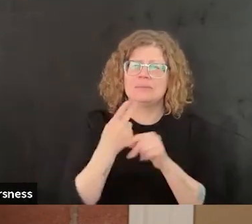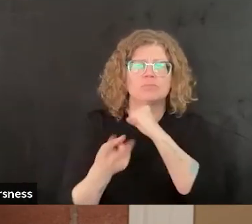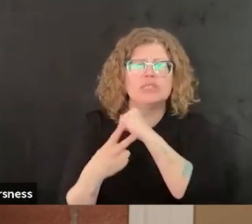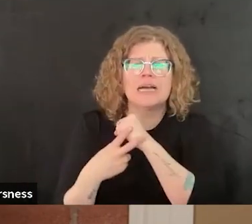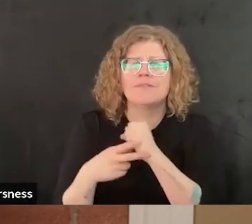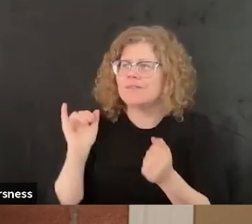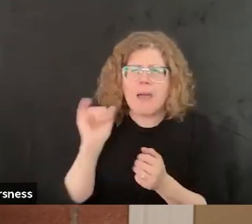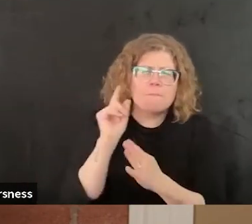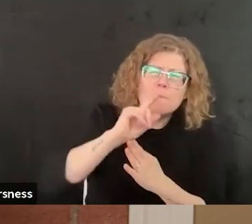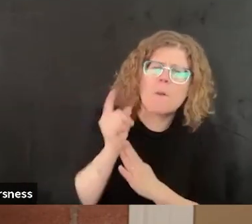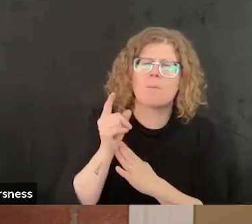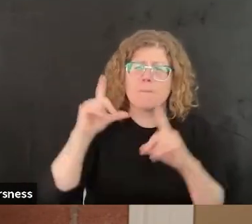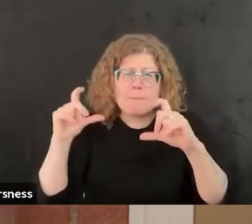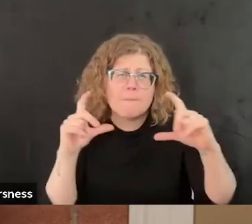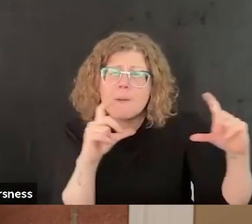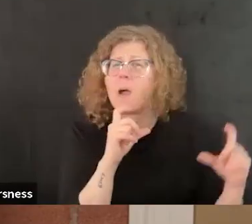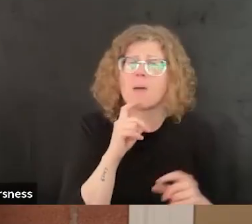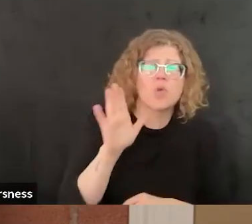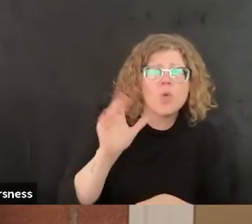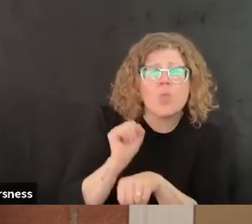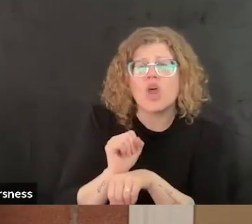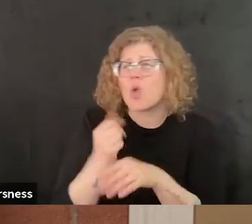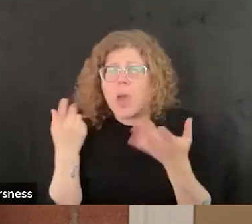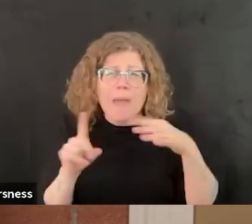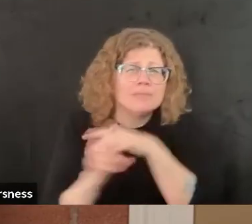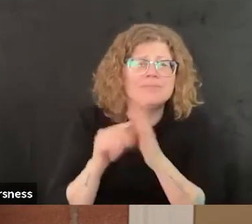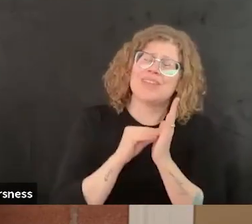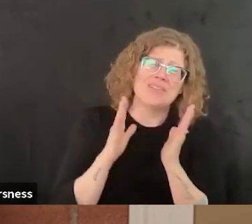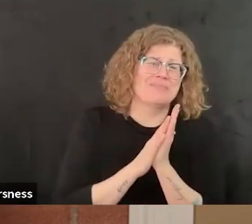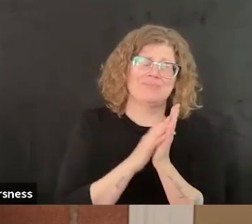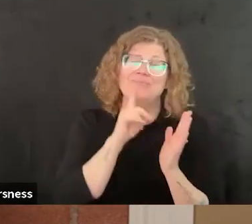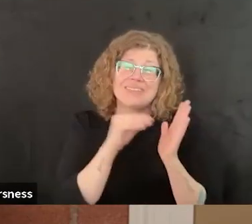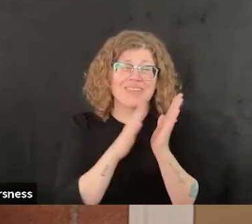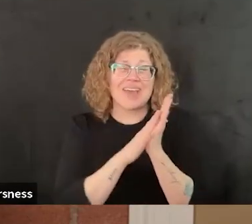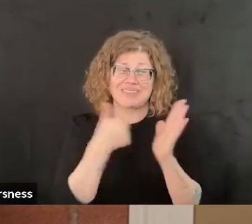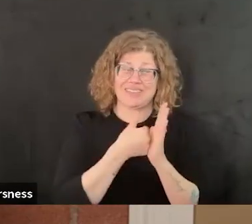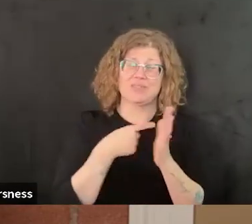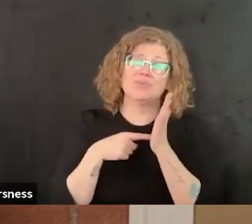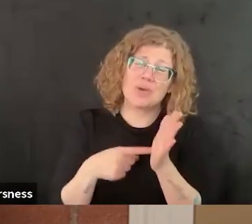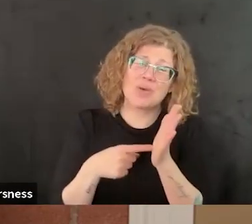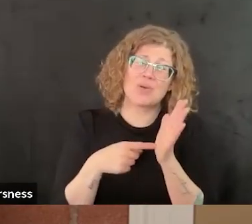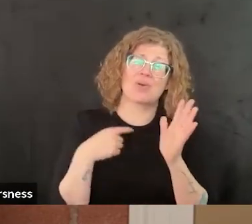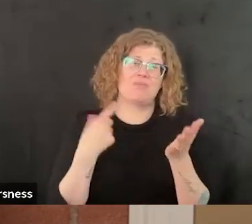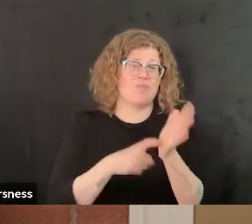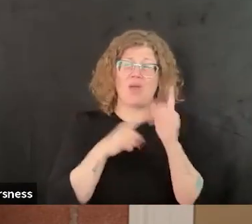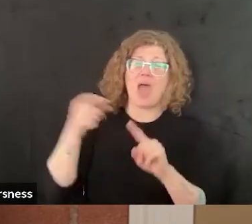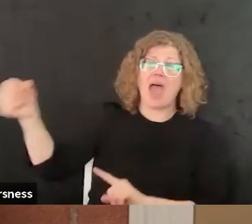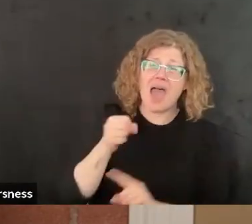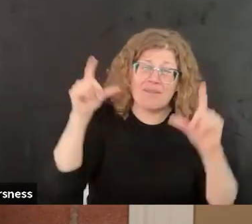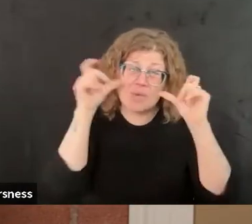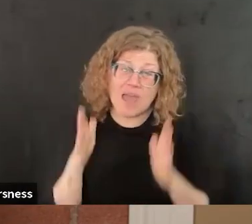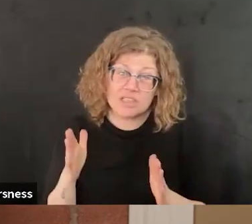It's part of the storytelling, but also the record keeping of the project as a whole. Documentation is its own art form. You want to hire